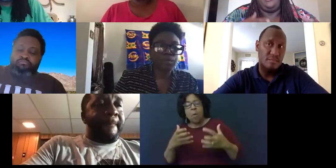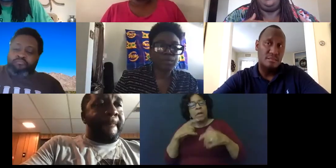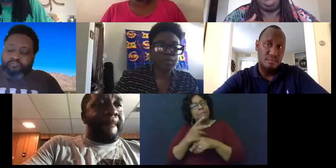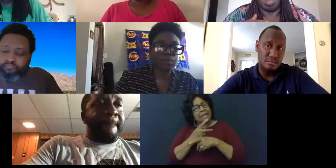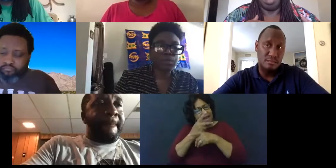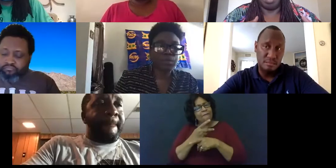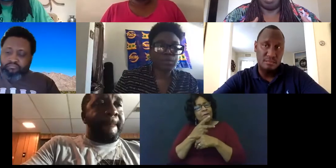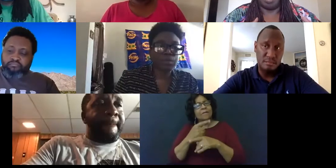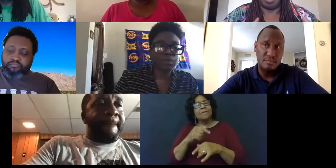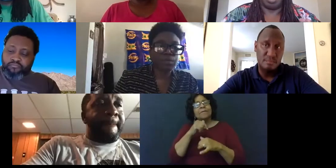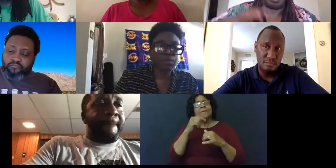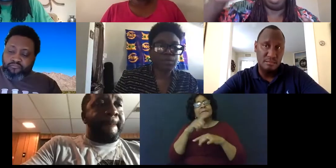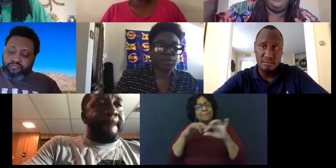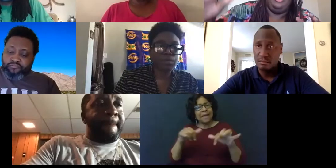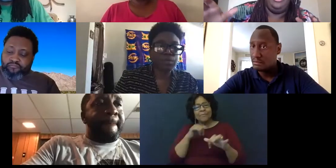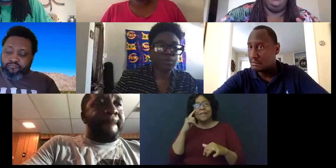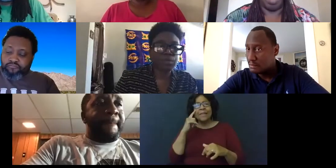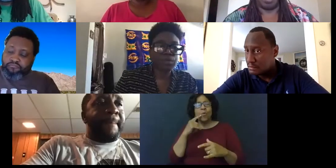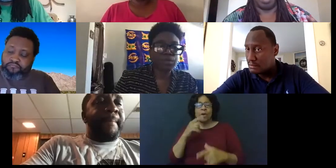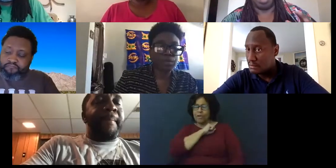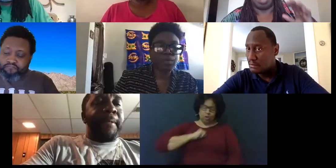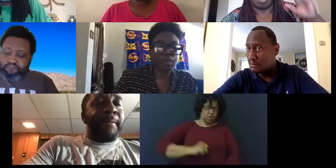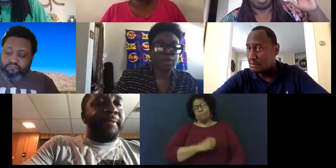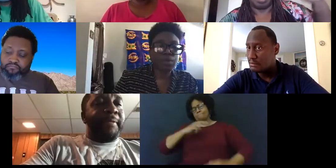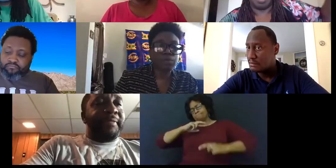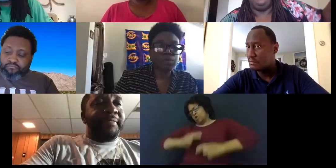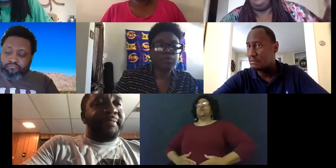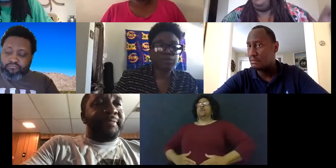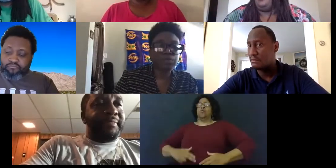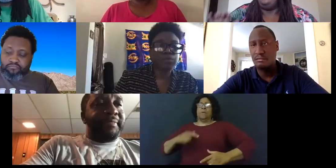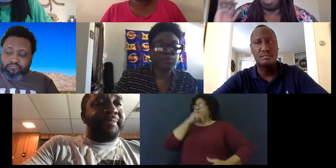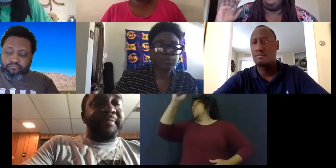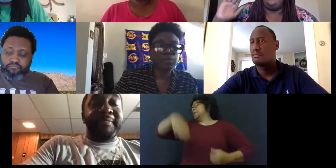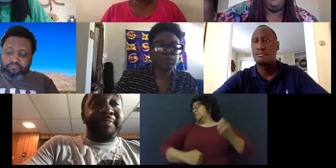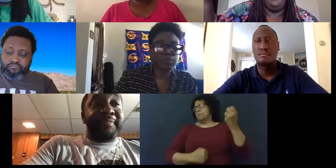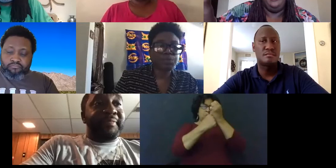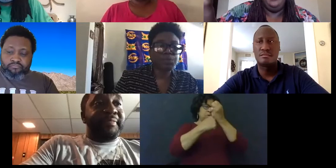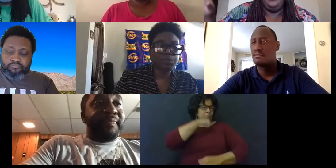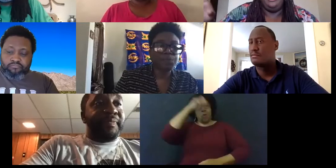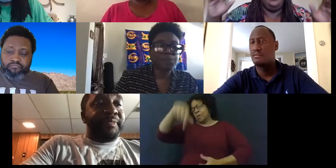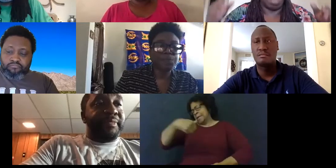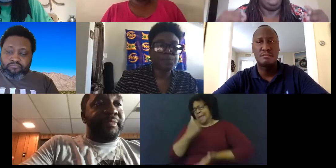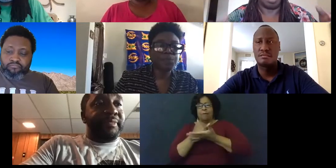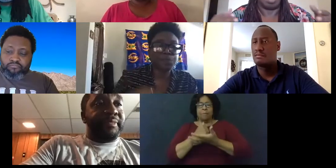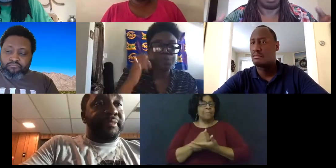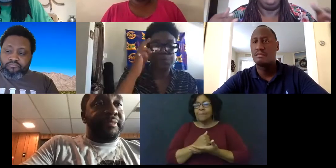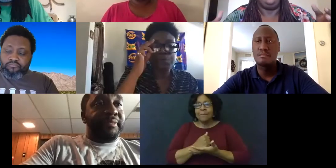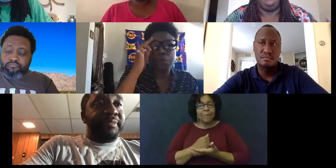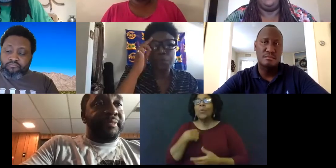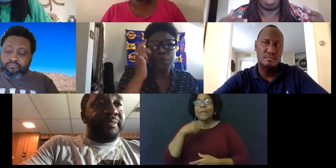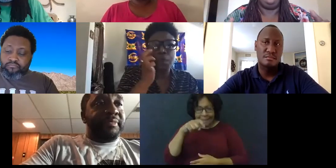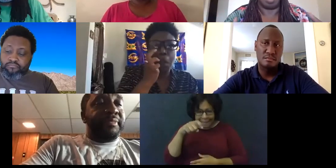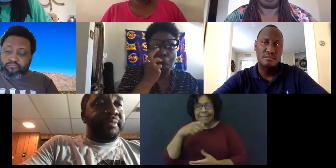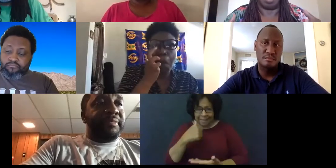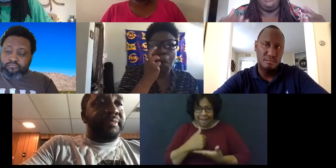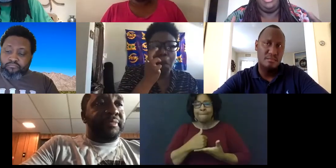necessarily paint us as superhuman or not needing supports or not needing help, because we very much so need help.